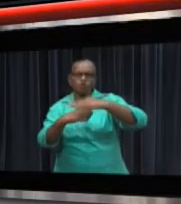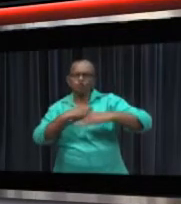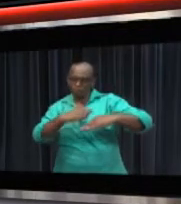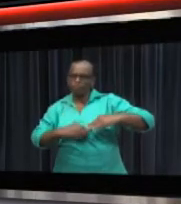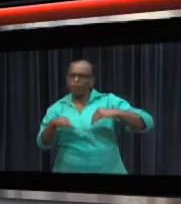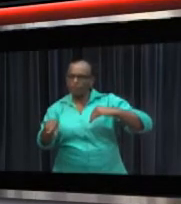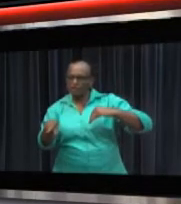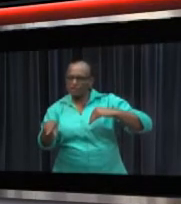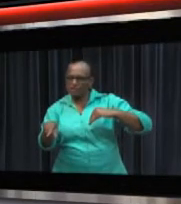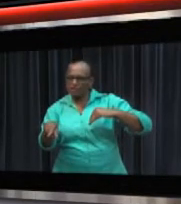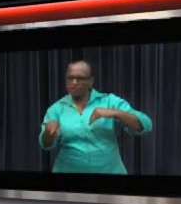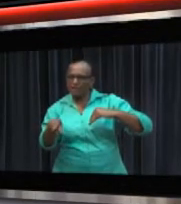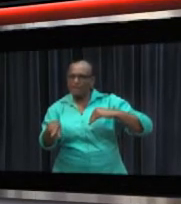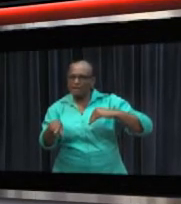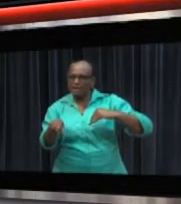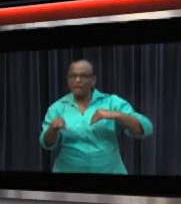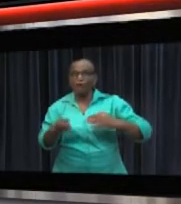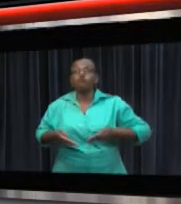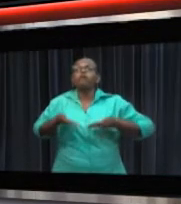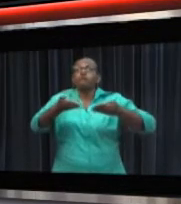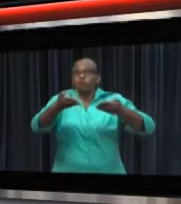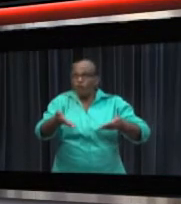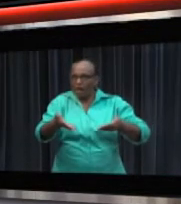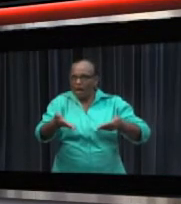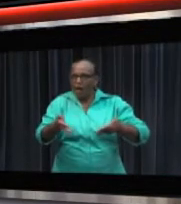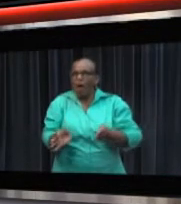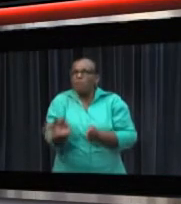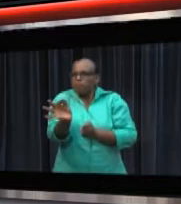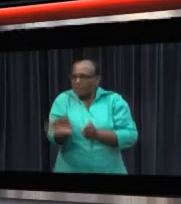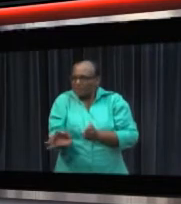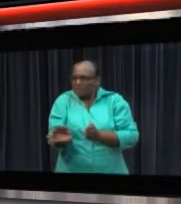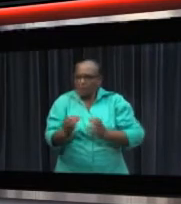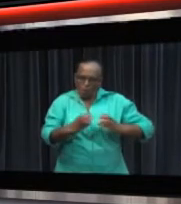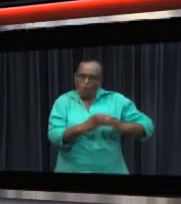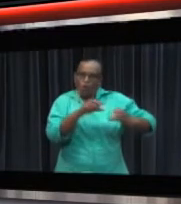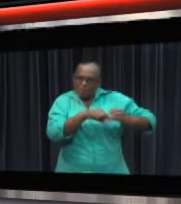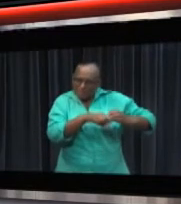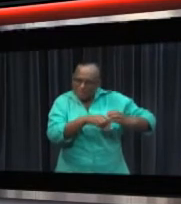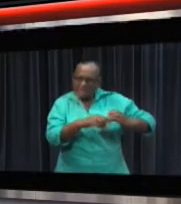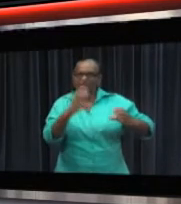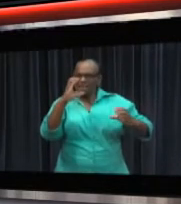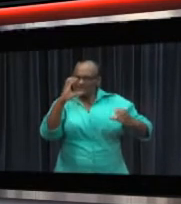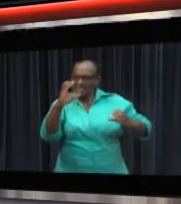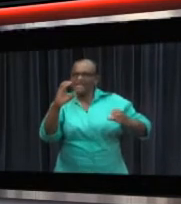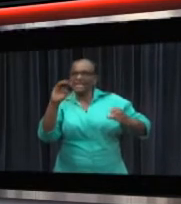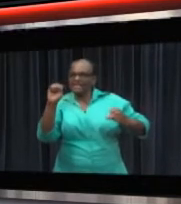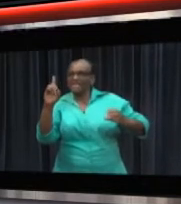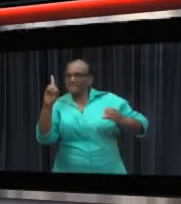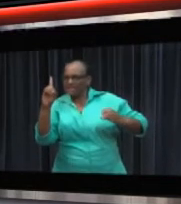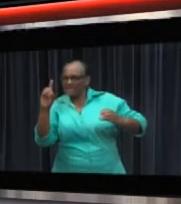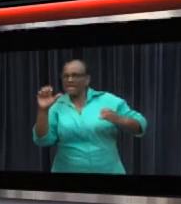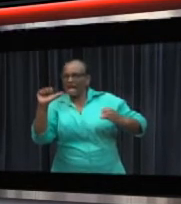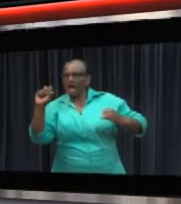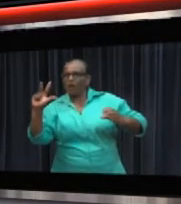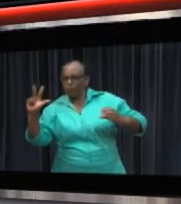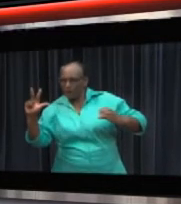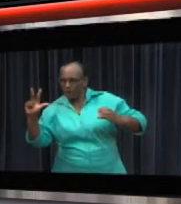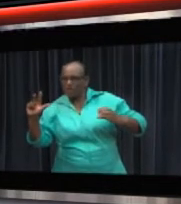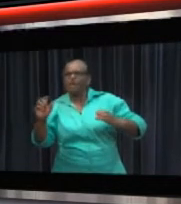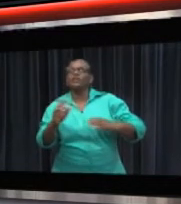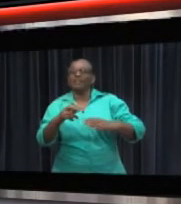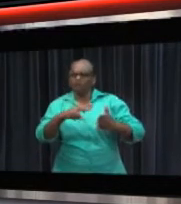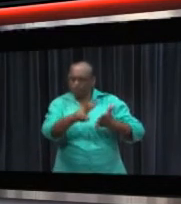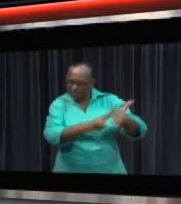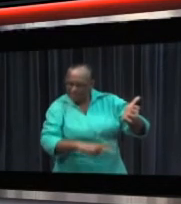supports Professor Rhoda Reddock in her nomination for a position in the committee of SEDAW, the